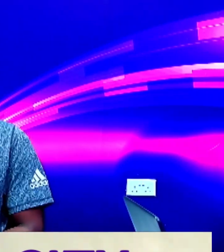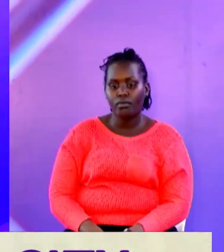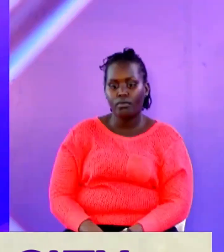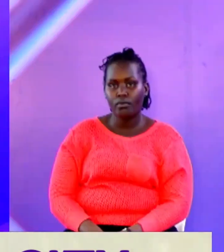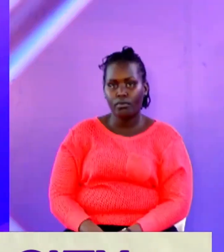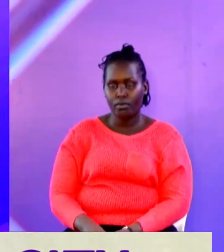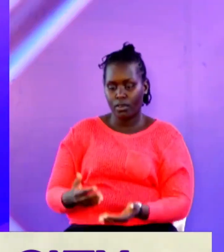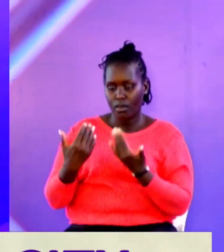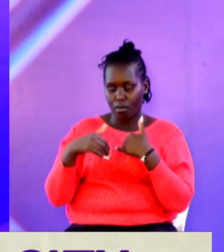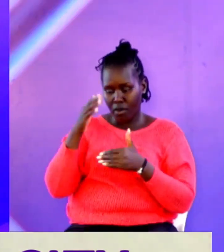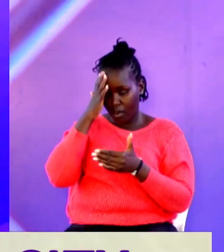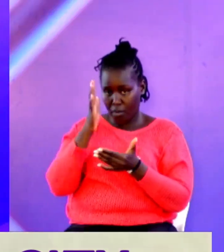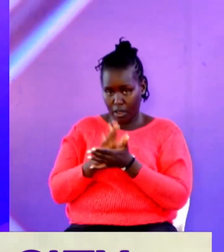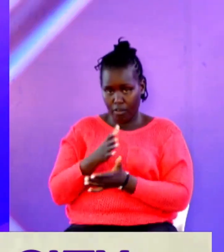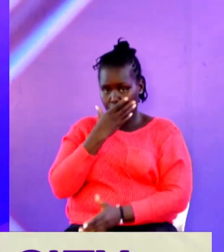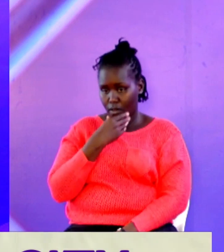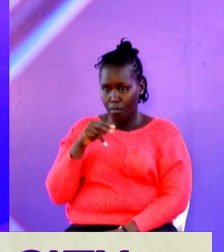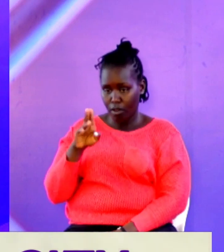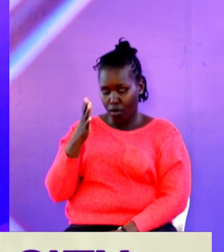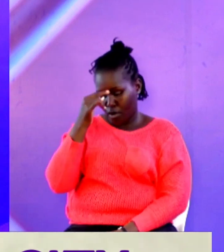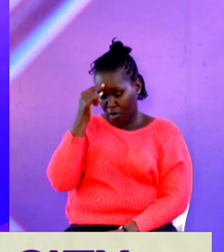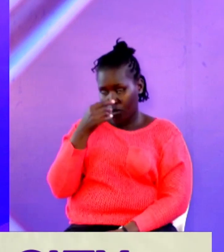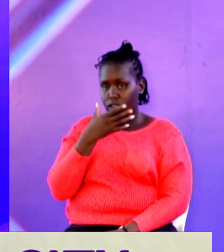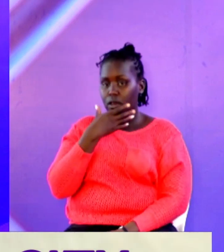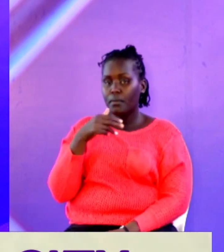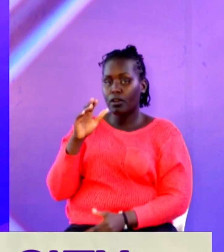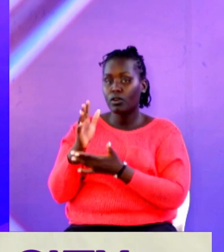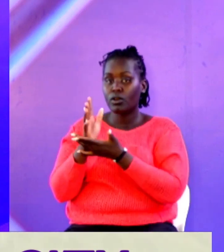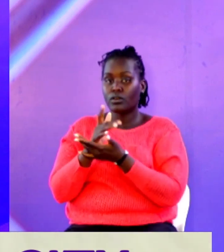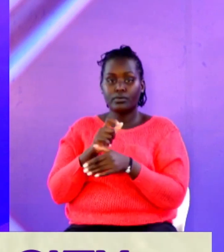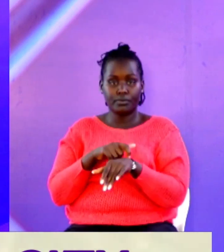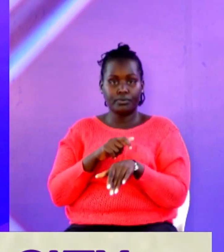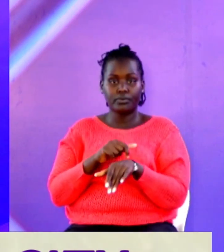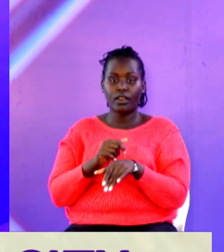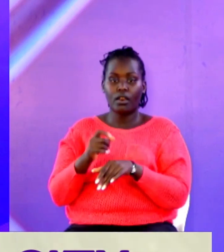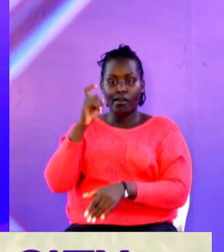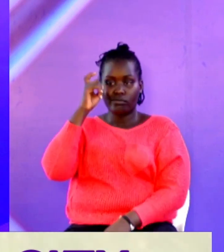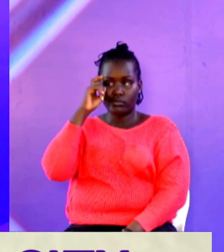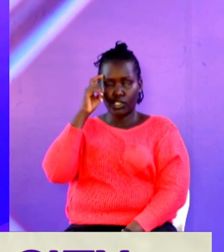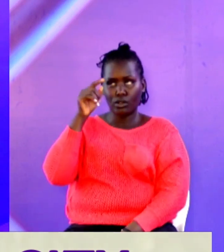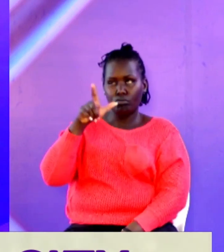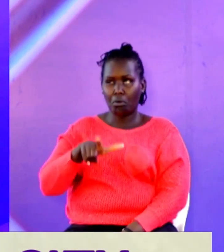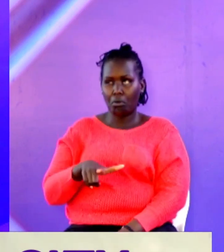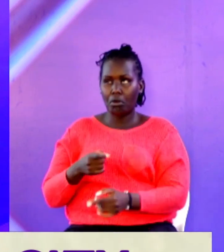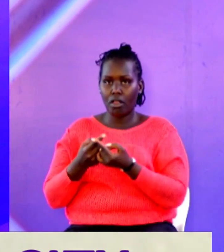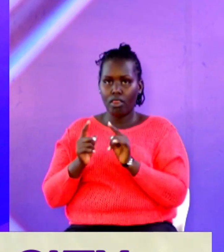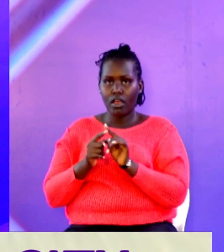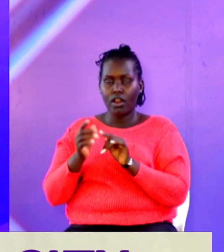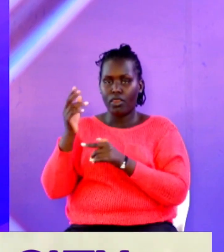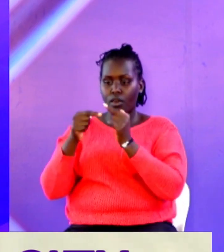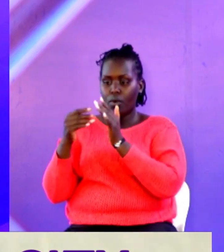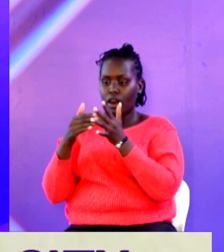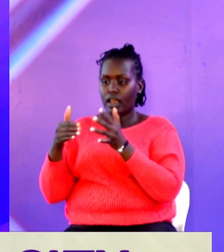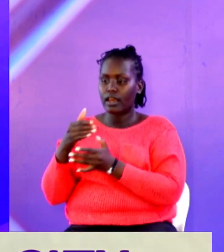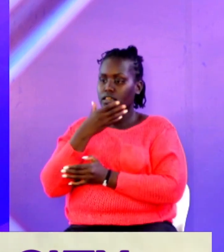Me, I believe in Manchester United because Manchester United sometimes we thought they were down and they beat Manchester City. That